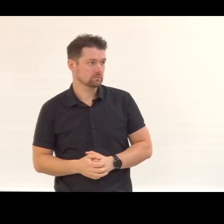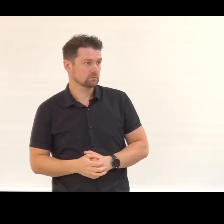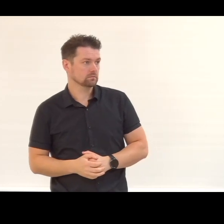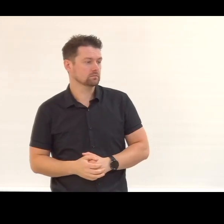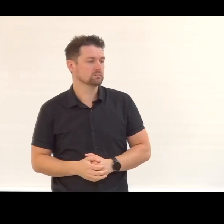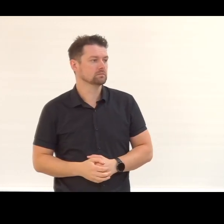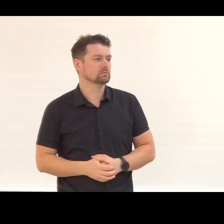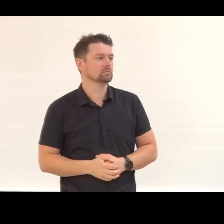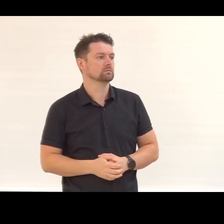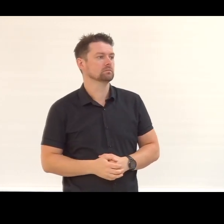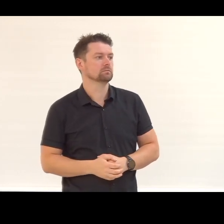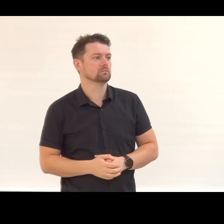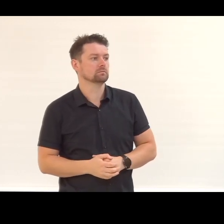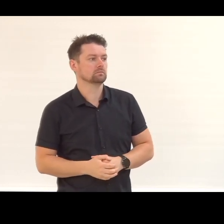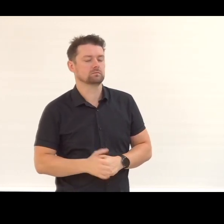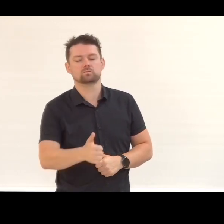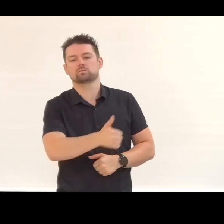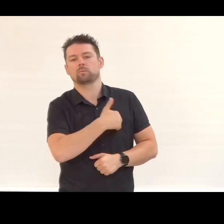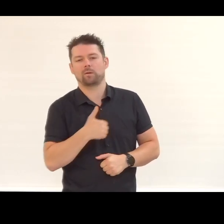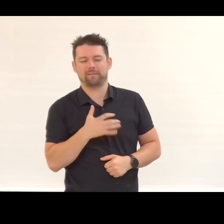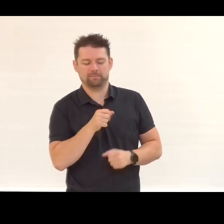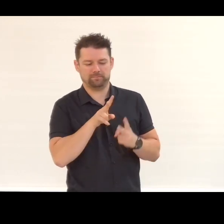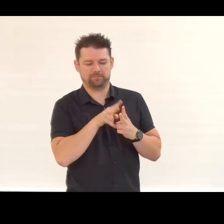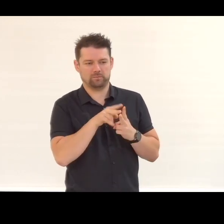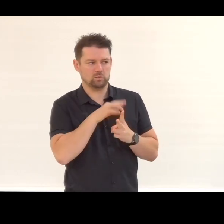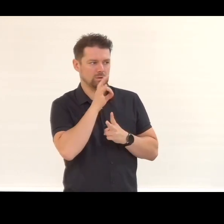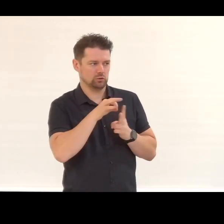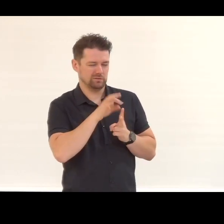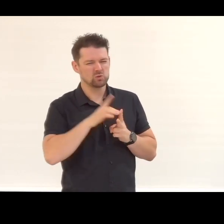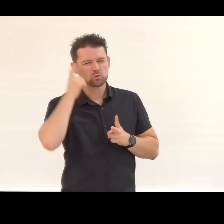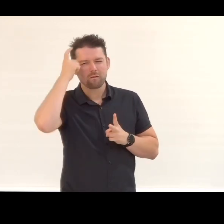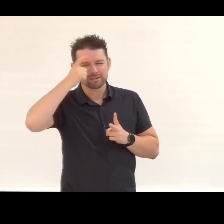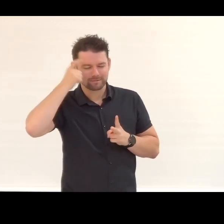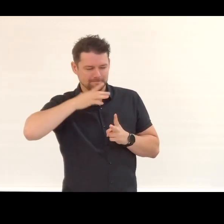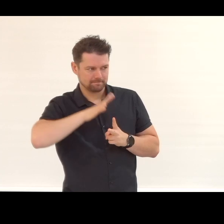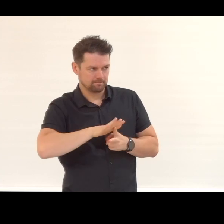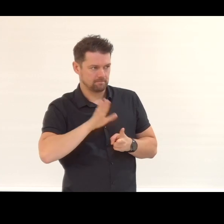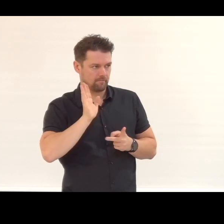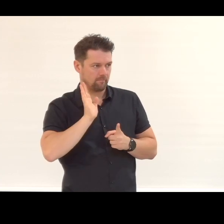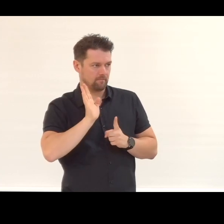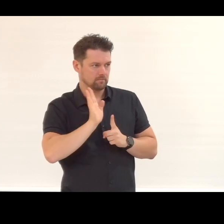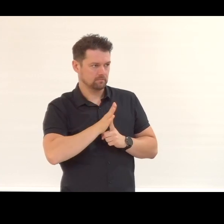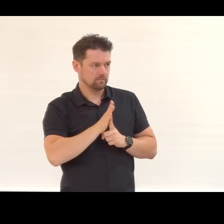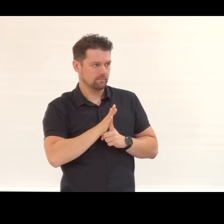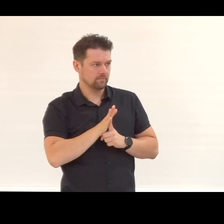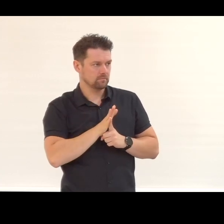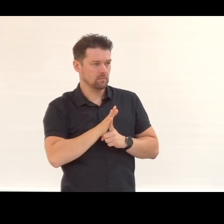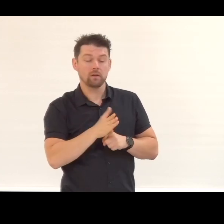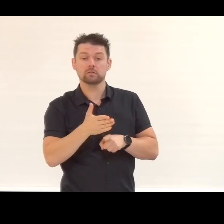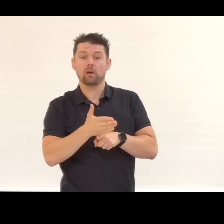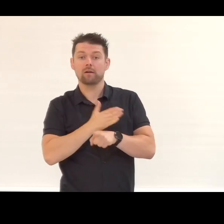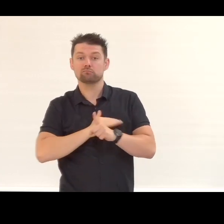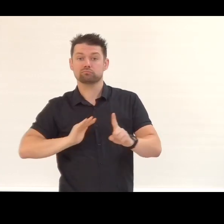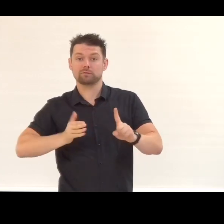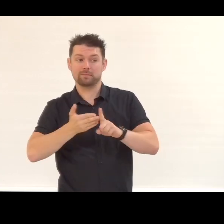Good morning. I have two quick questions, actually, out of curiosity. The first one, for the pre-mission training, you have